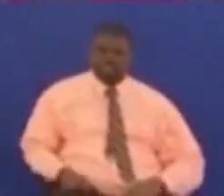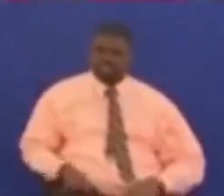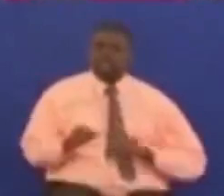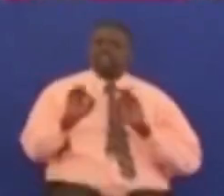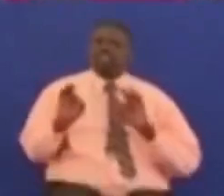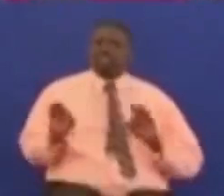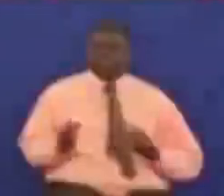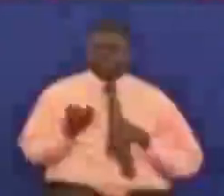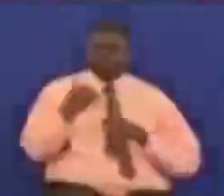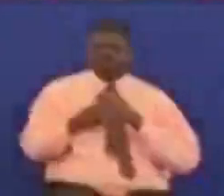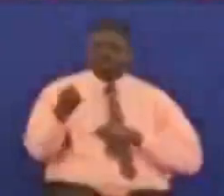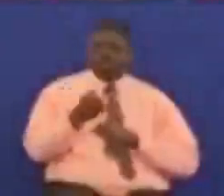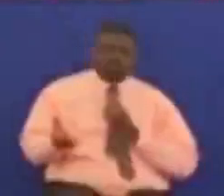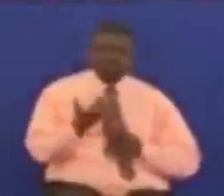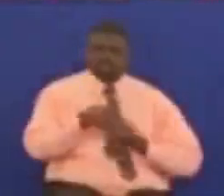interest?